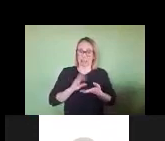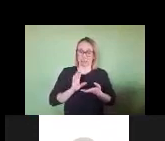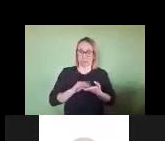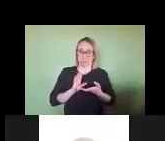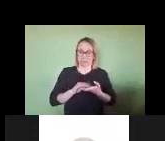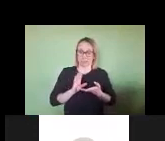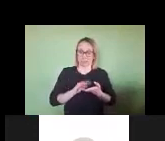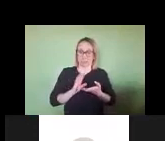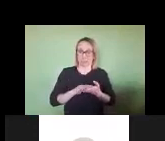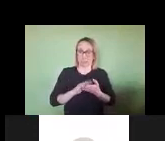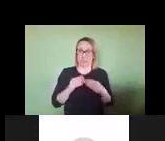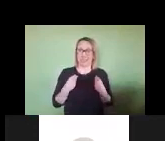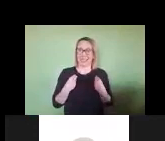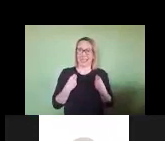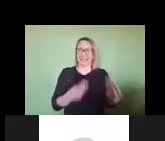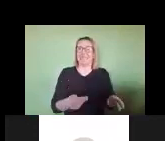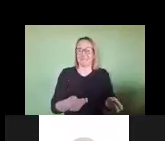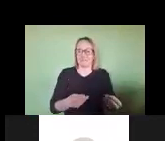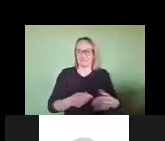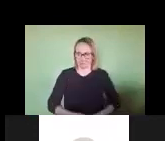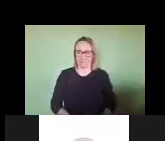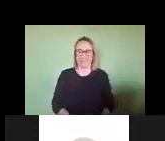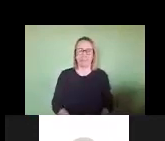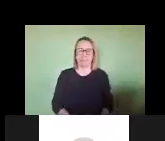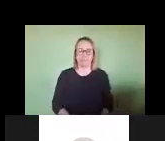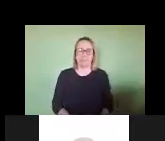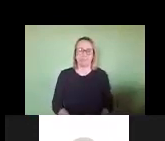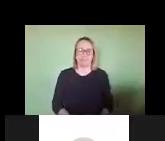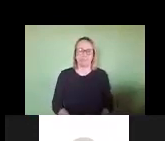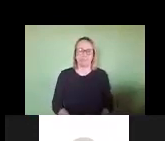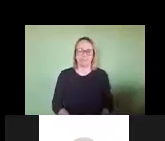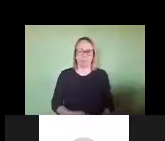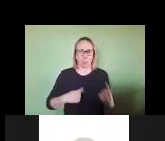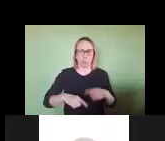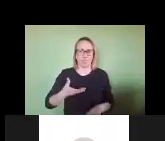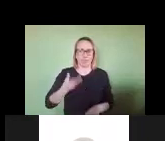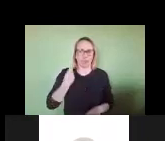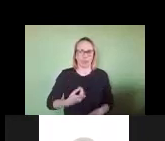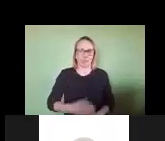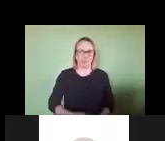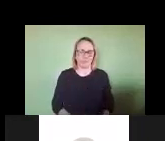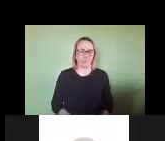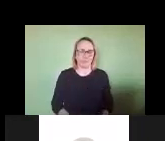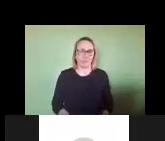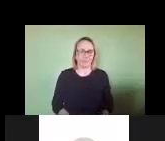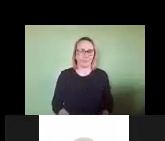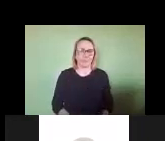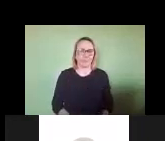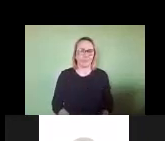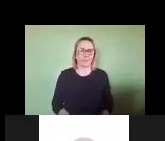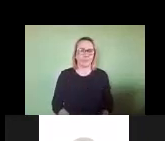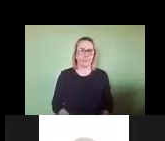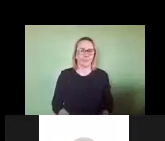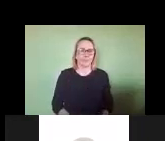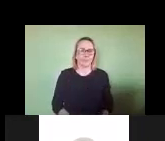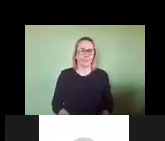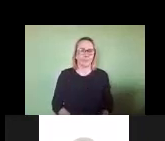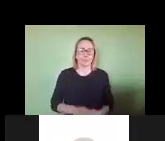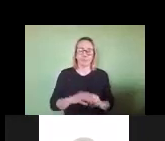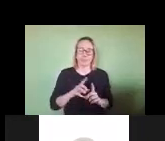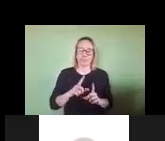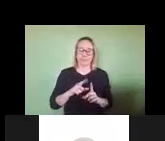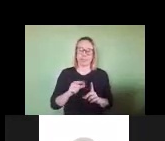kind of path of least resistance. So that's some of our learning. Okay, so digital